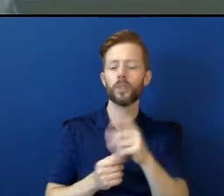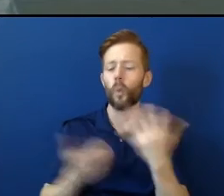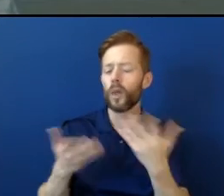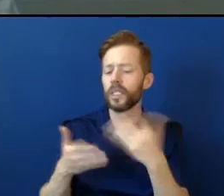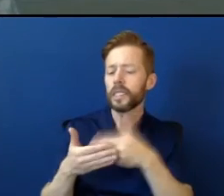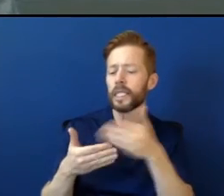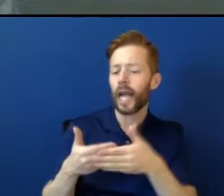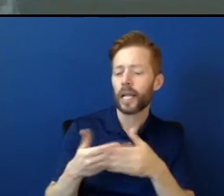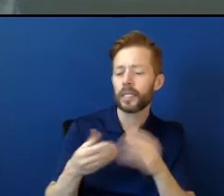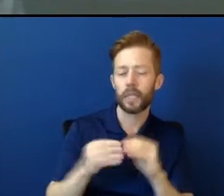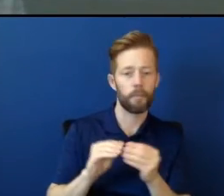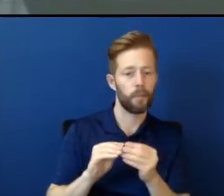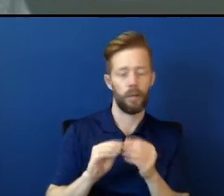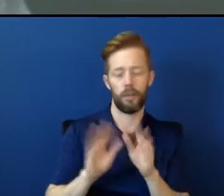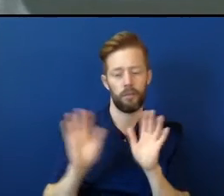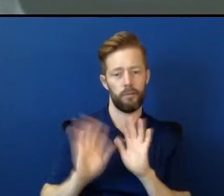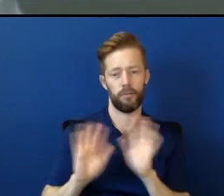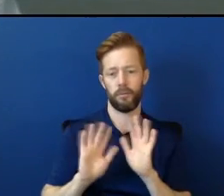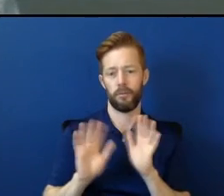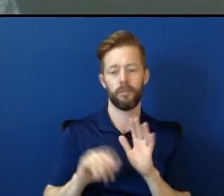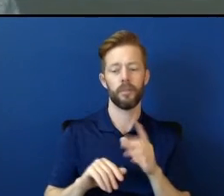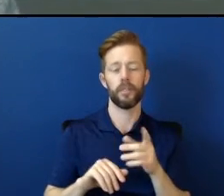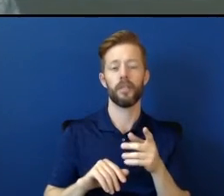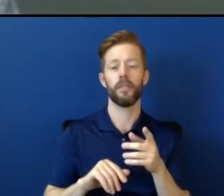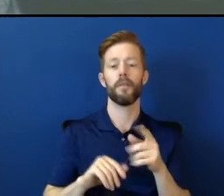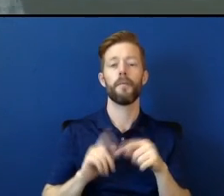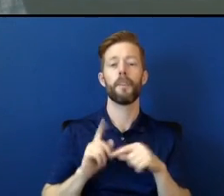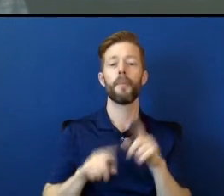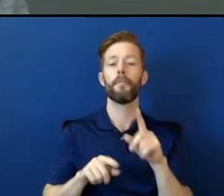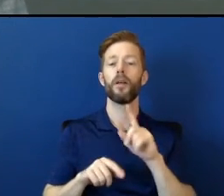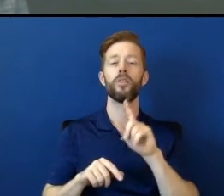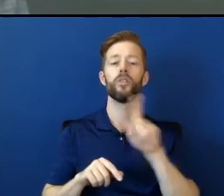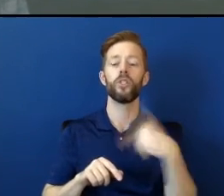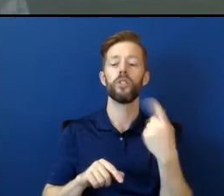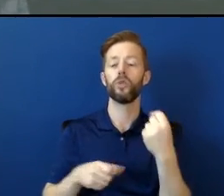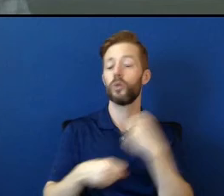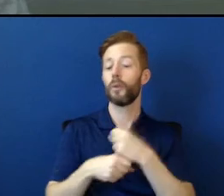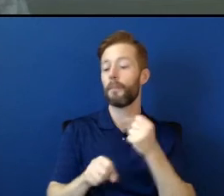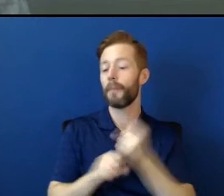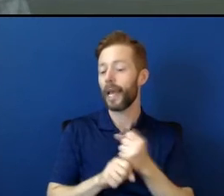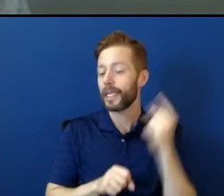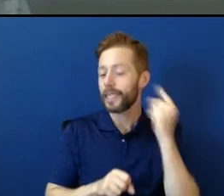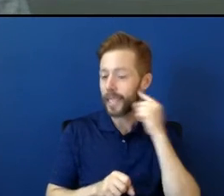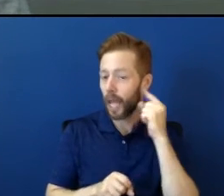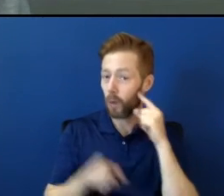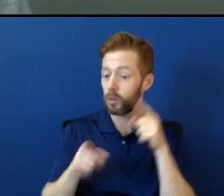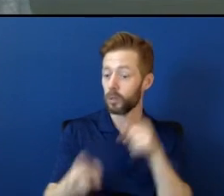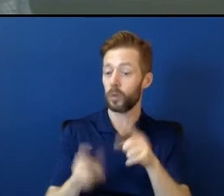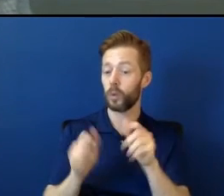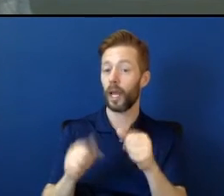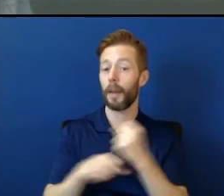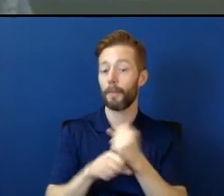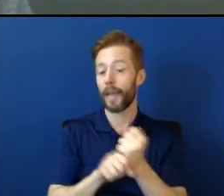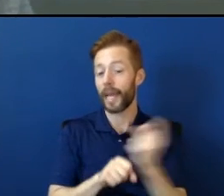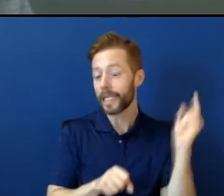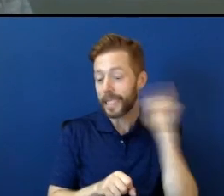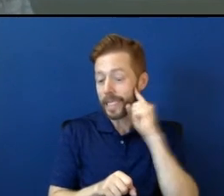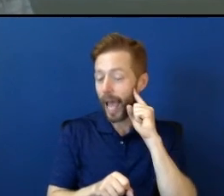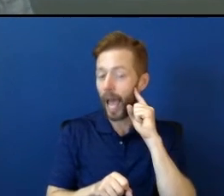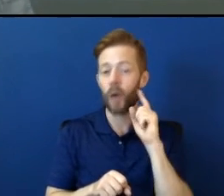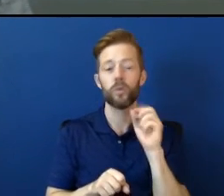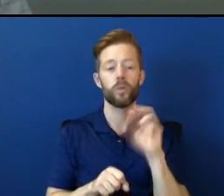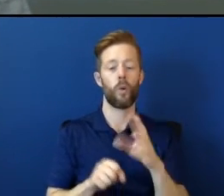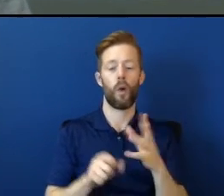say the next number or something like that, but just to make a sound or to make some sort